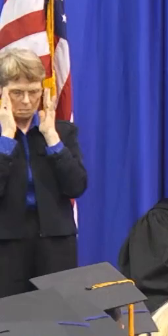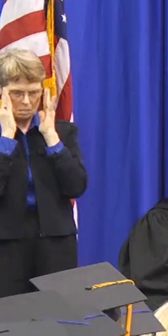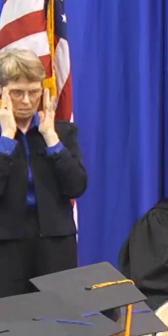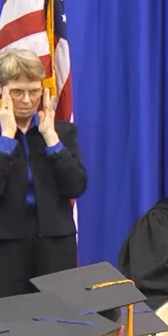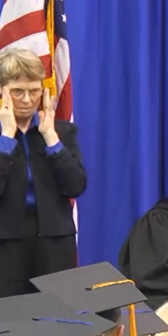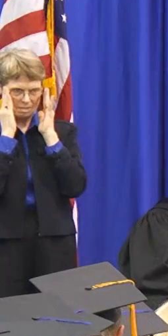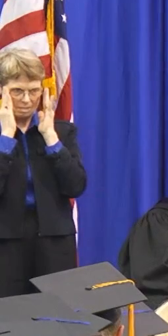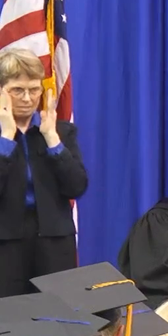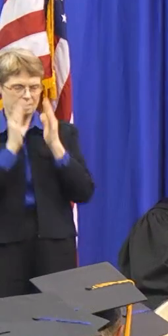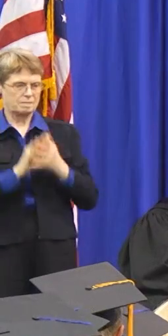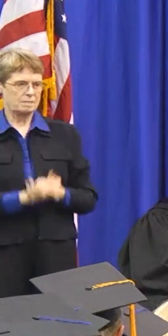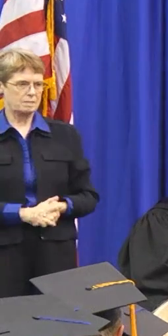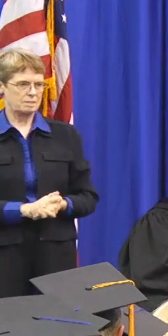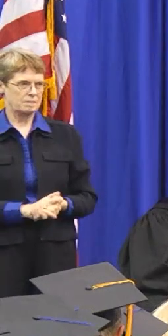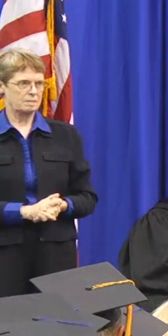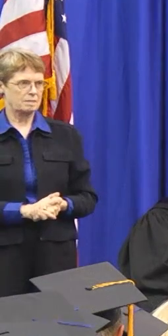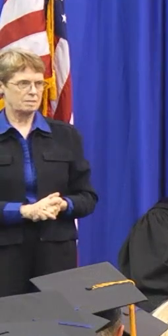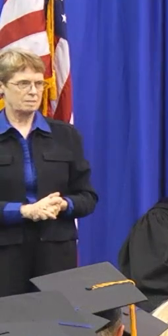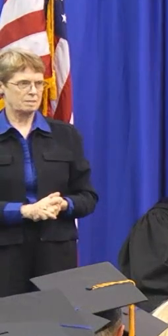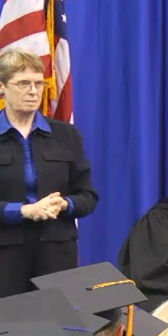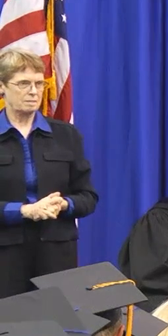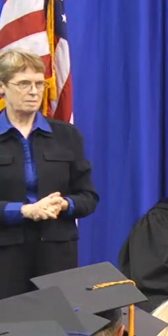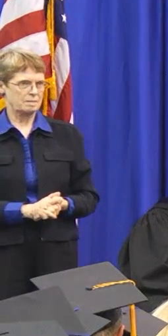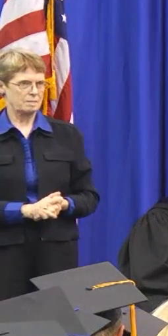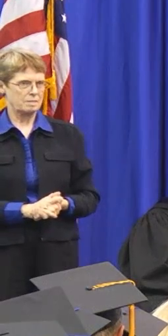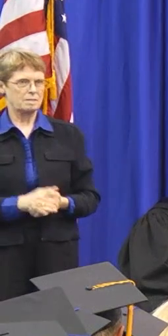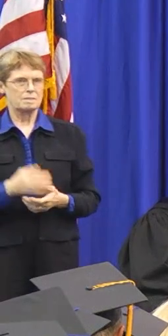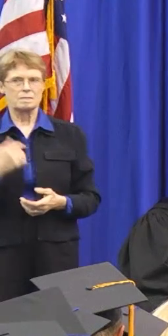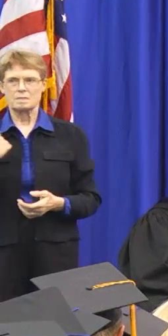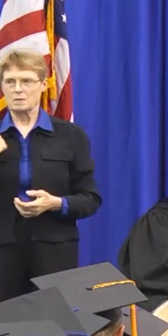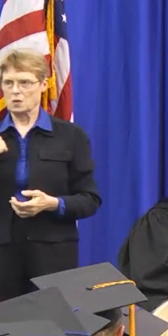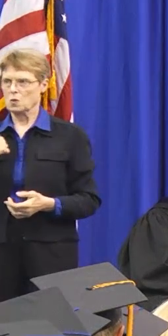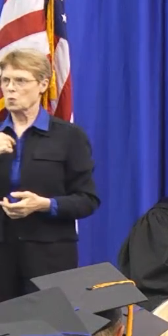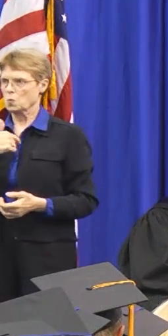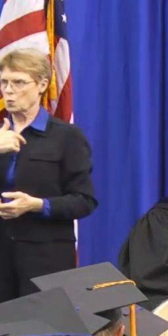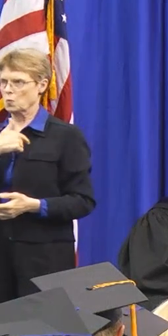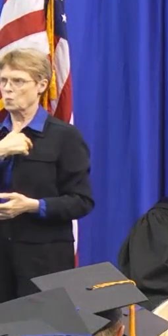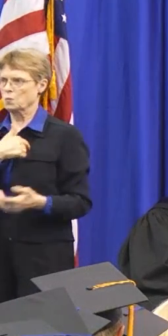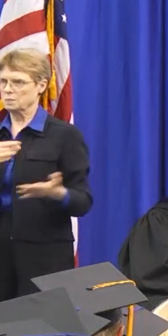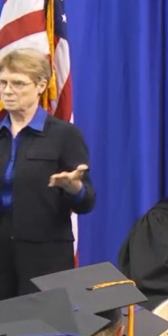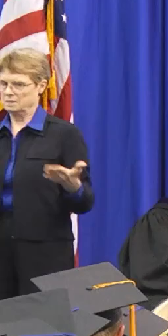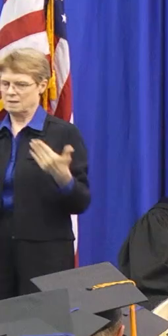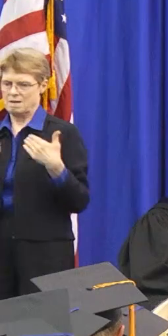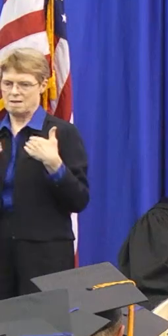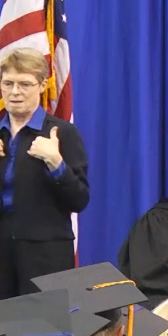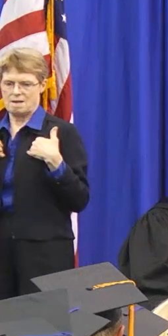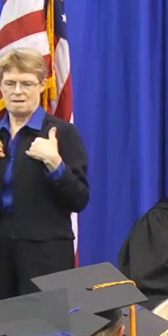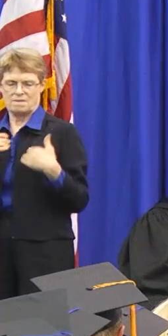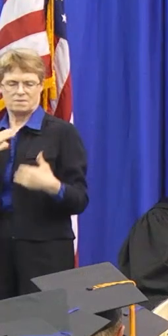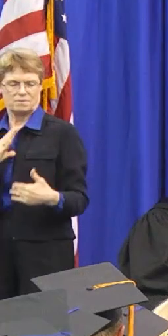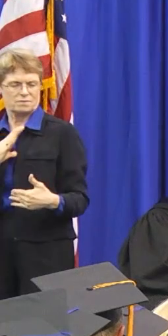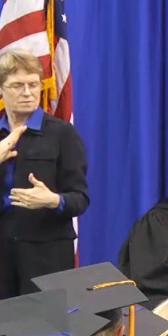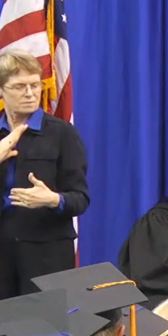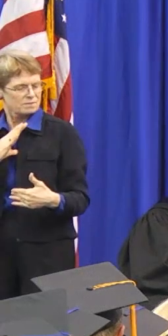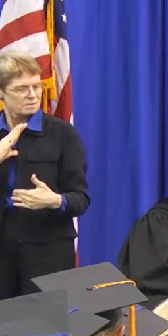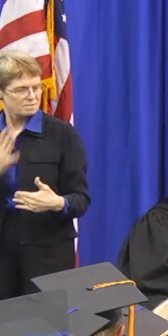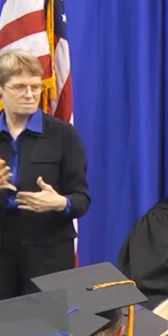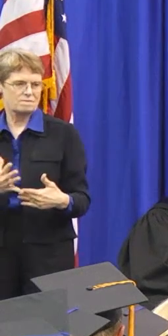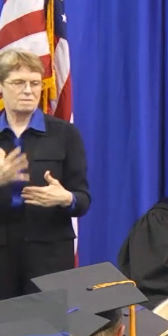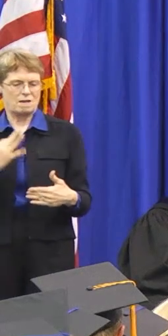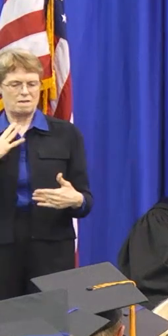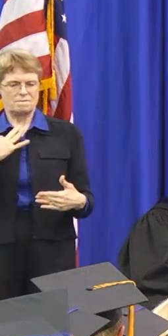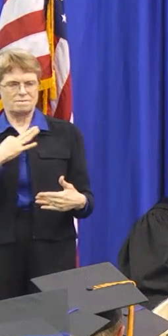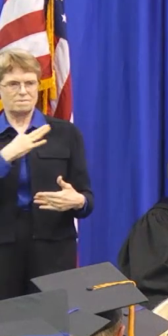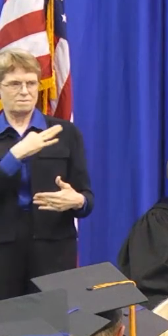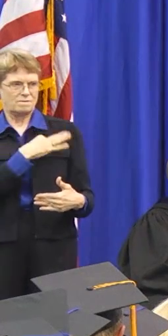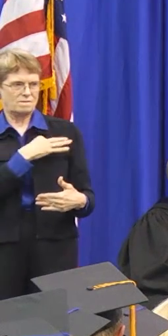We have probably the finest core of faculty members that I